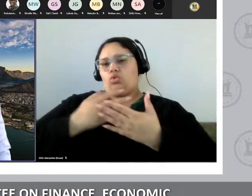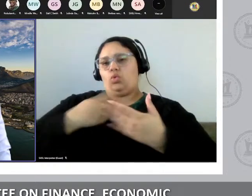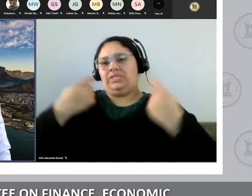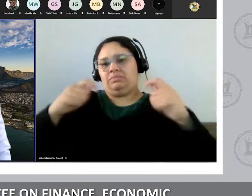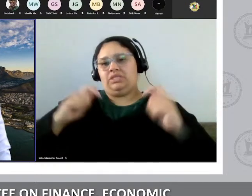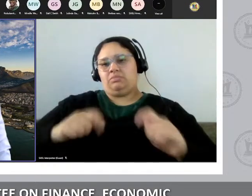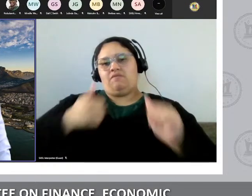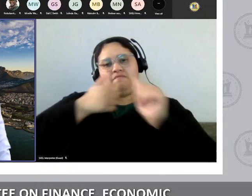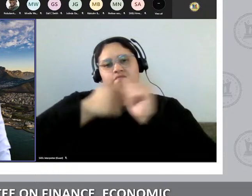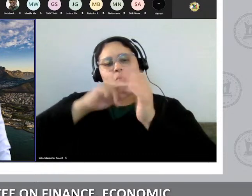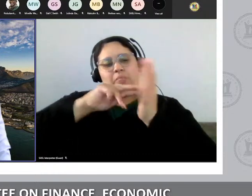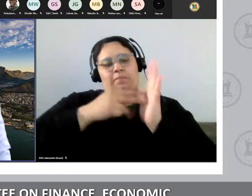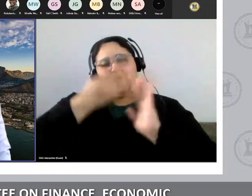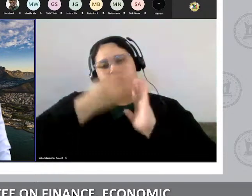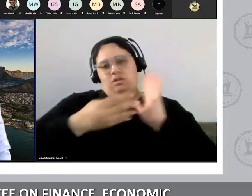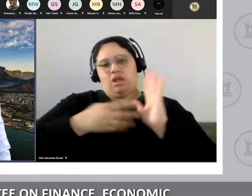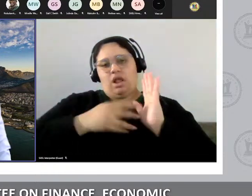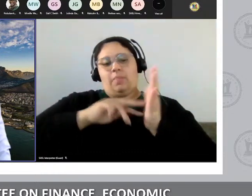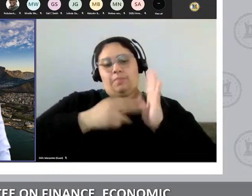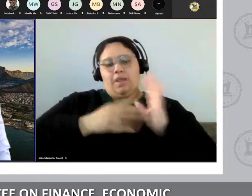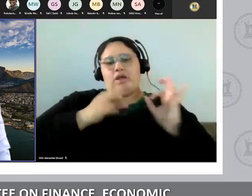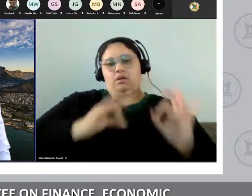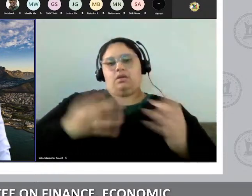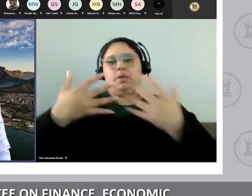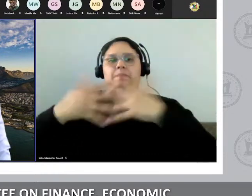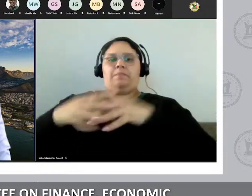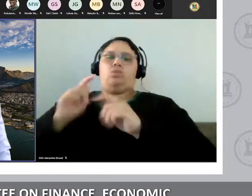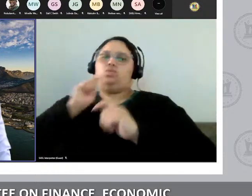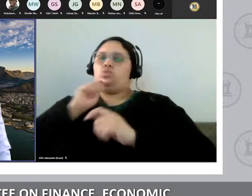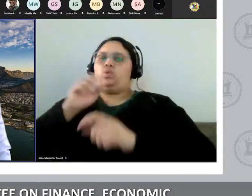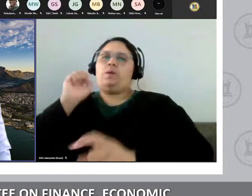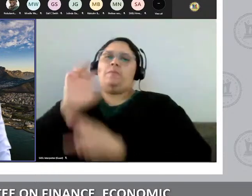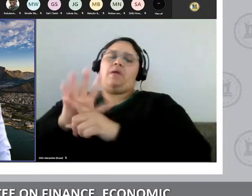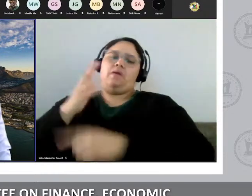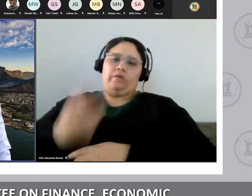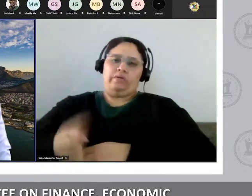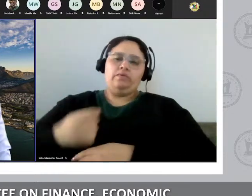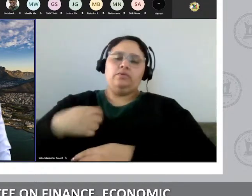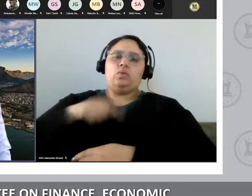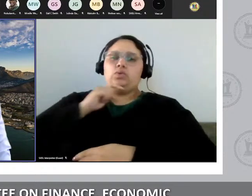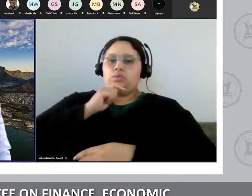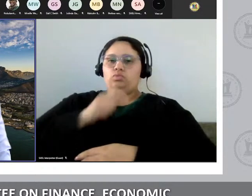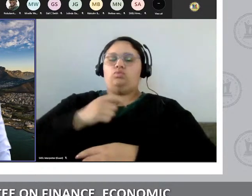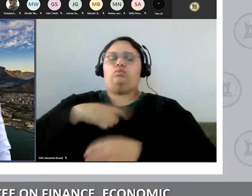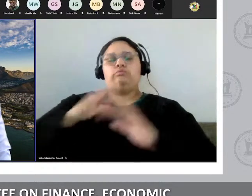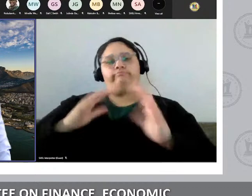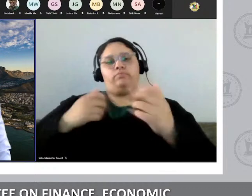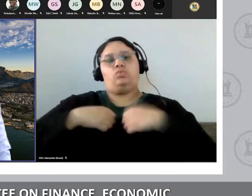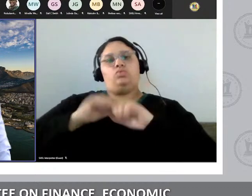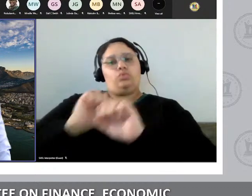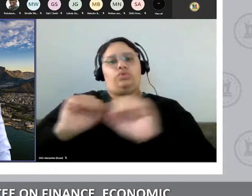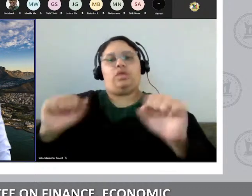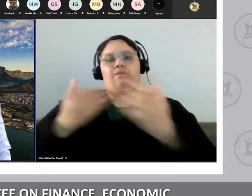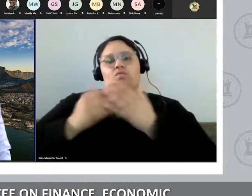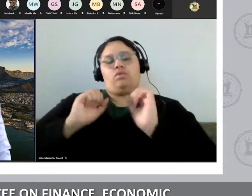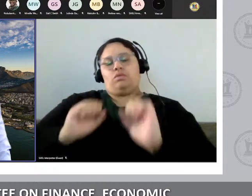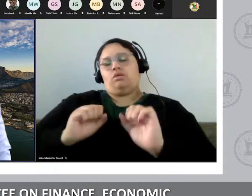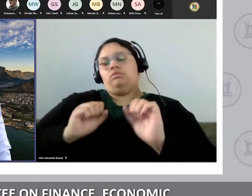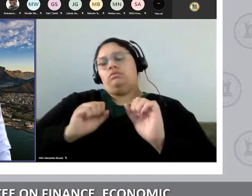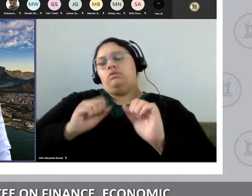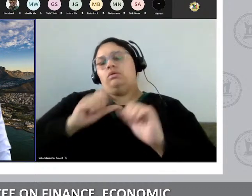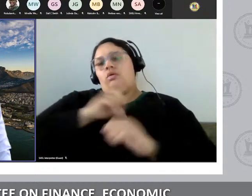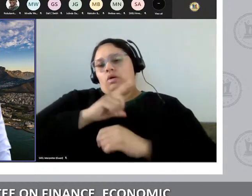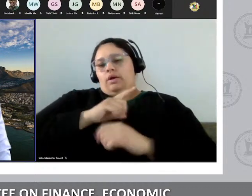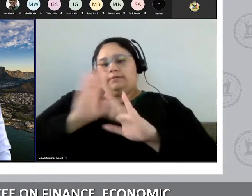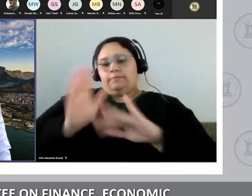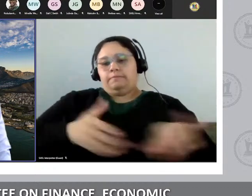to our plans and our plans maximize their impact. And so I think the credit really is due to them in that respect. On